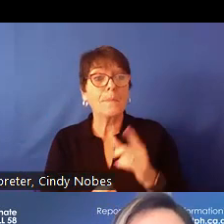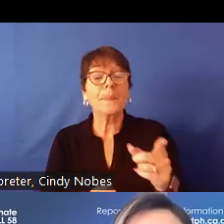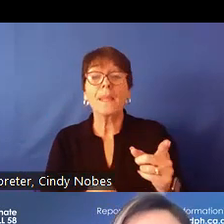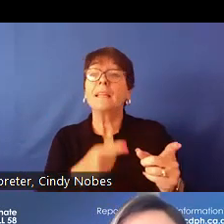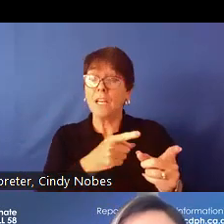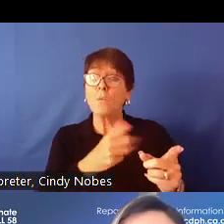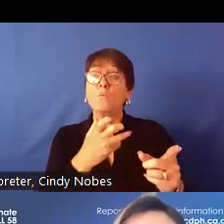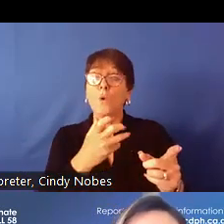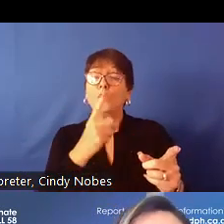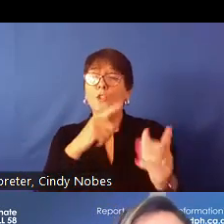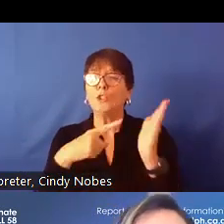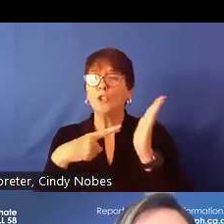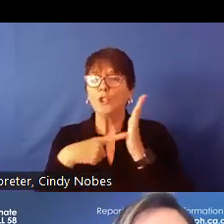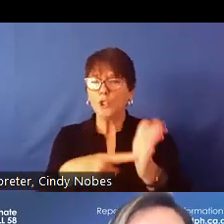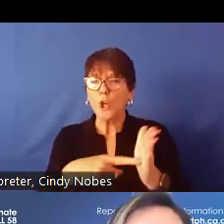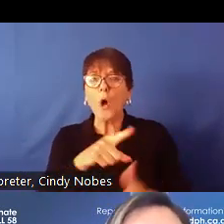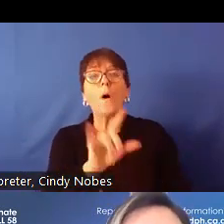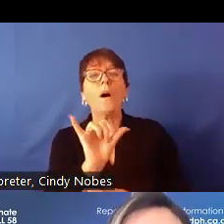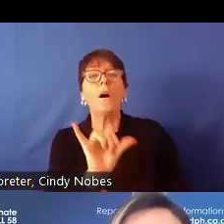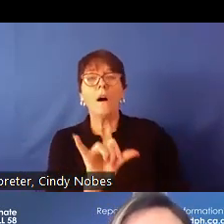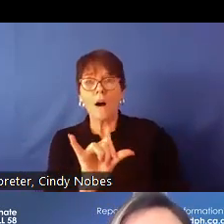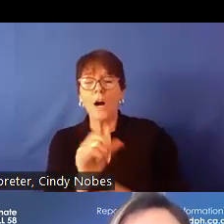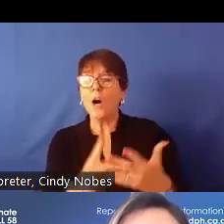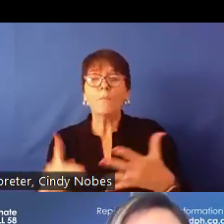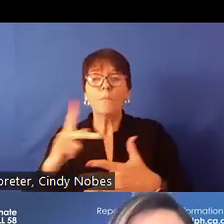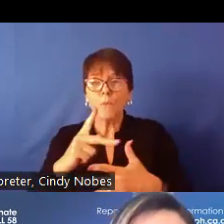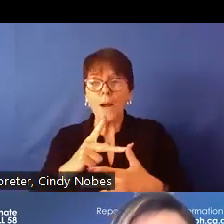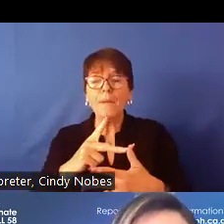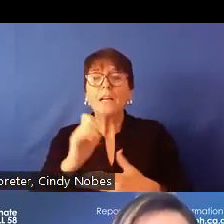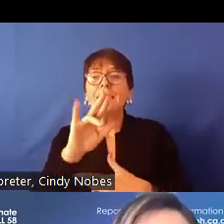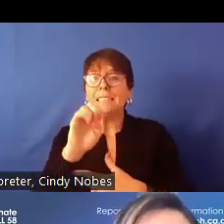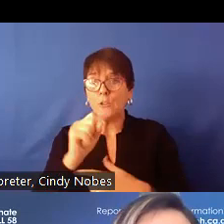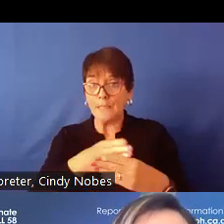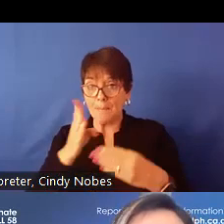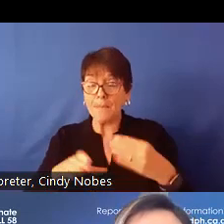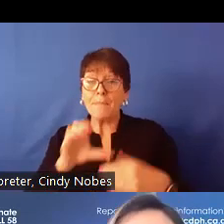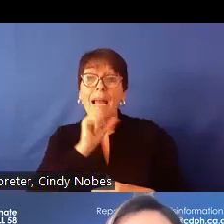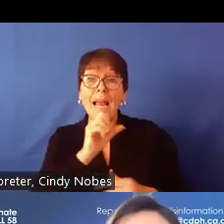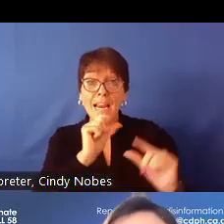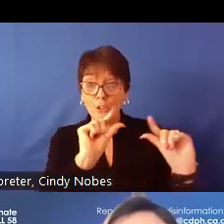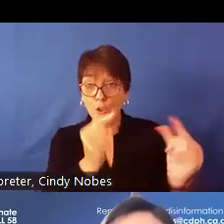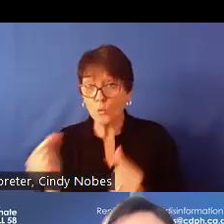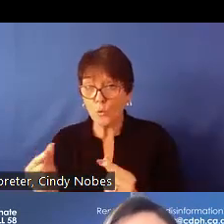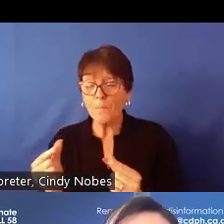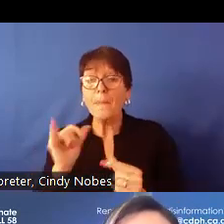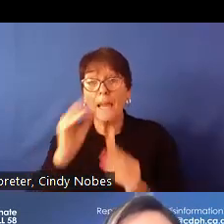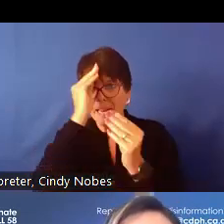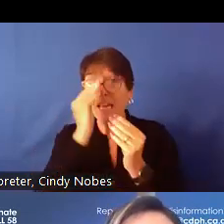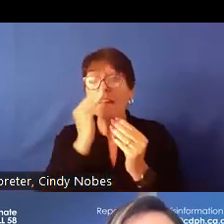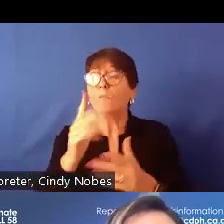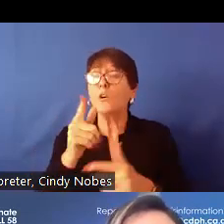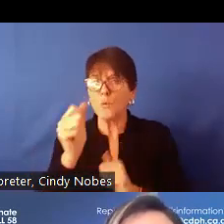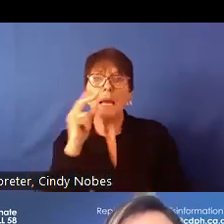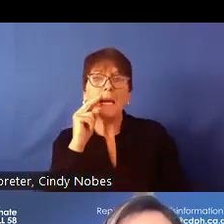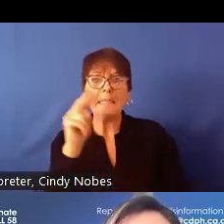So here, just wanted to also give a snapshot of primary series completion by age group. And this information is all available on